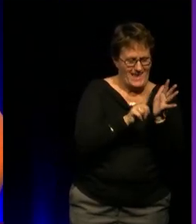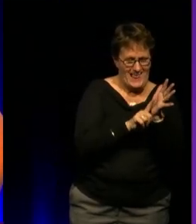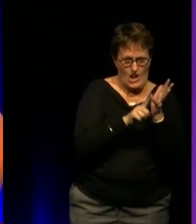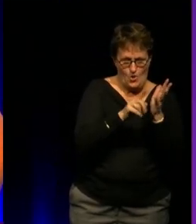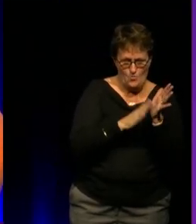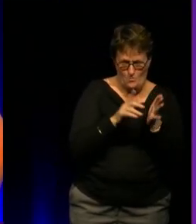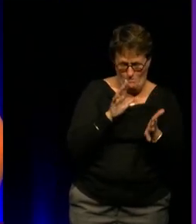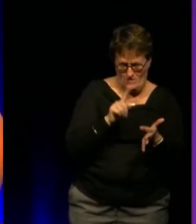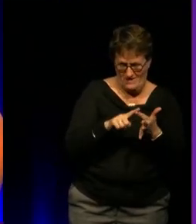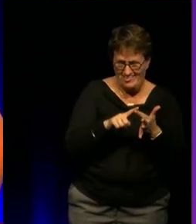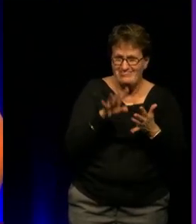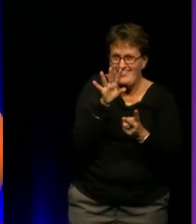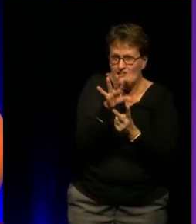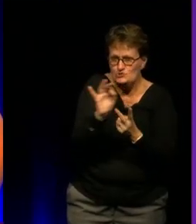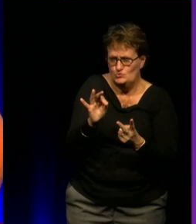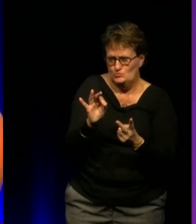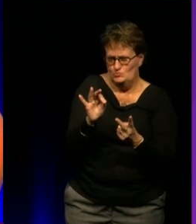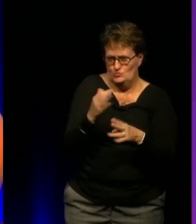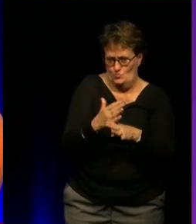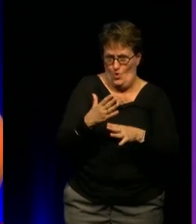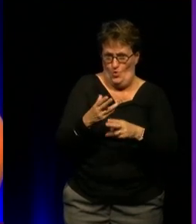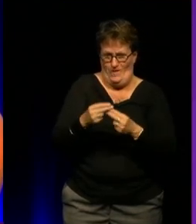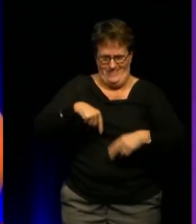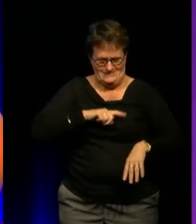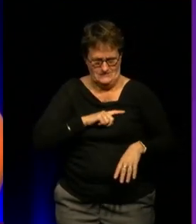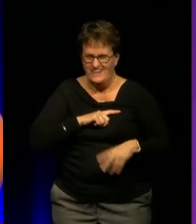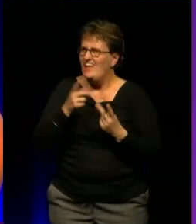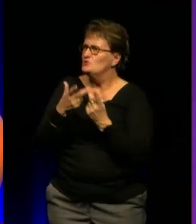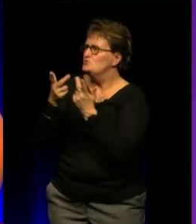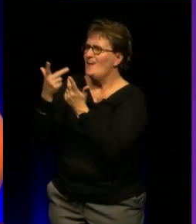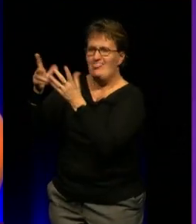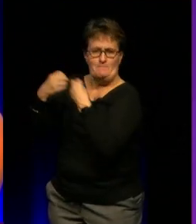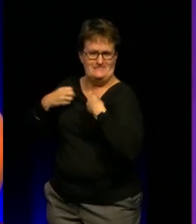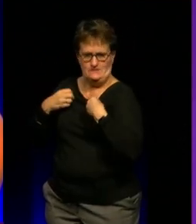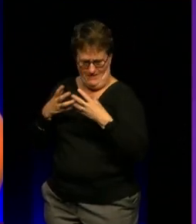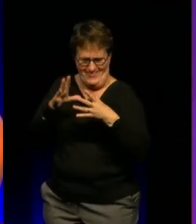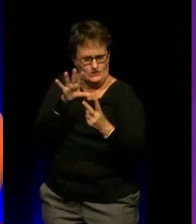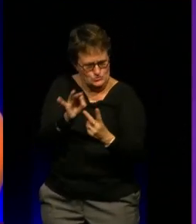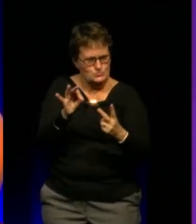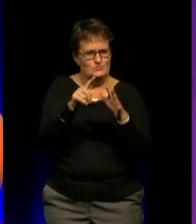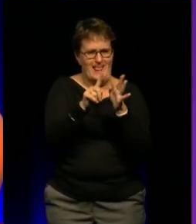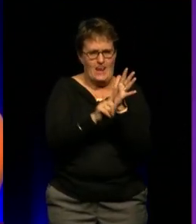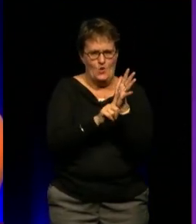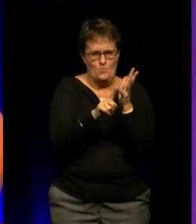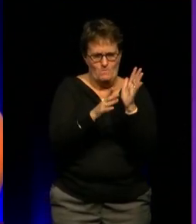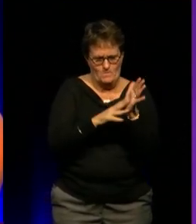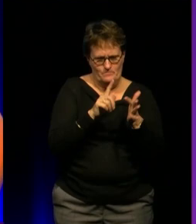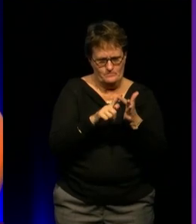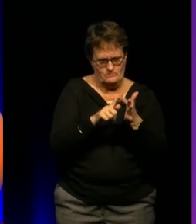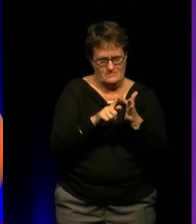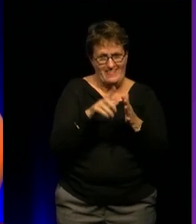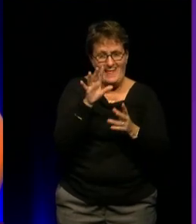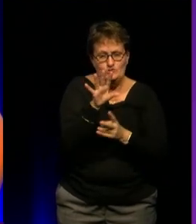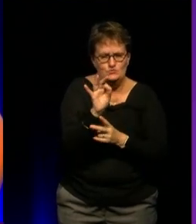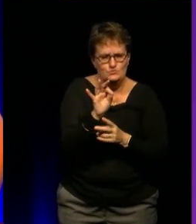work with us. They choose that. They could choose a whole bunch of other things, but they choose that. And they choose to do their best. And we